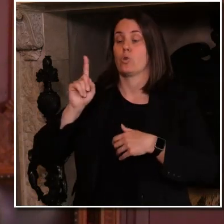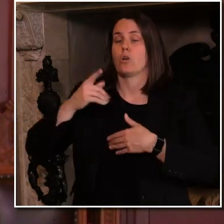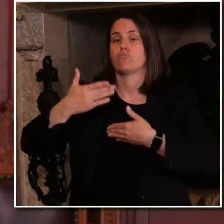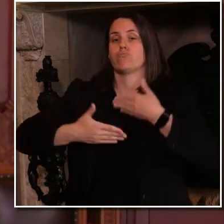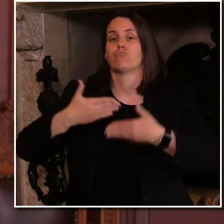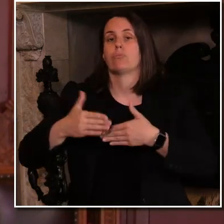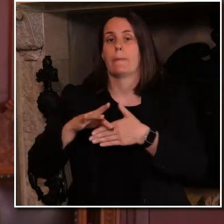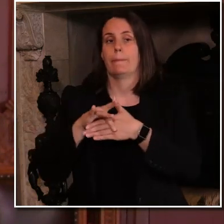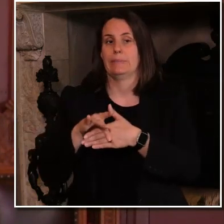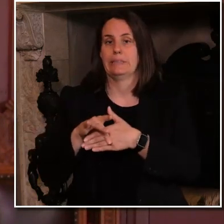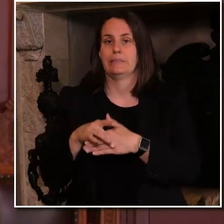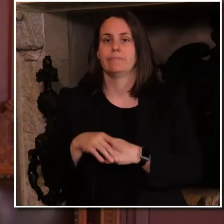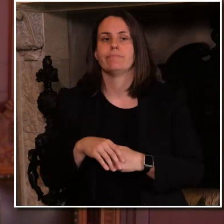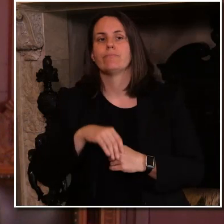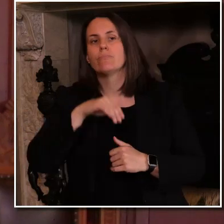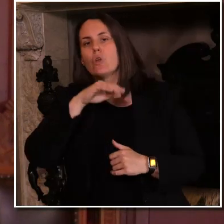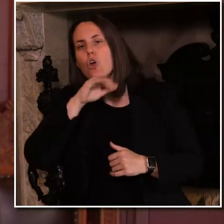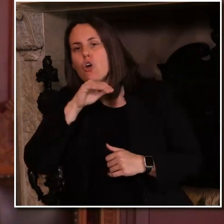the